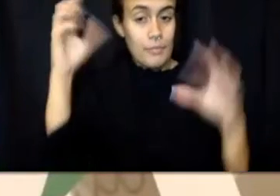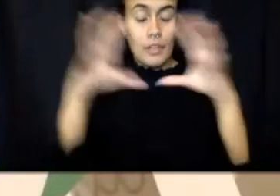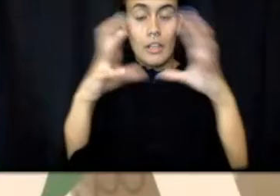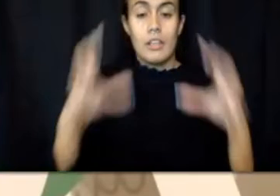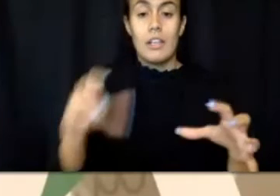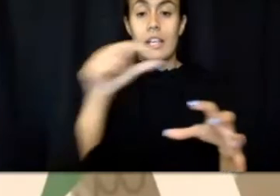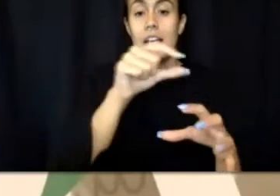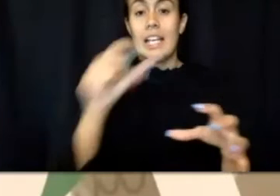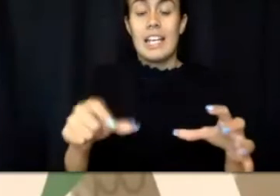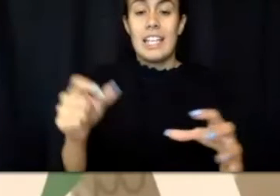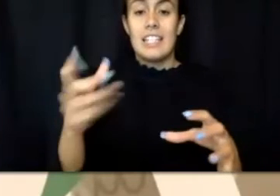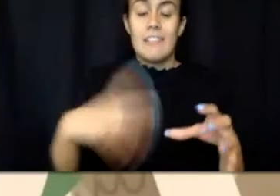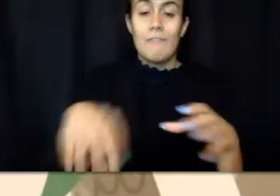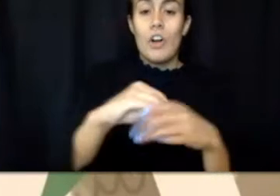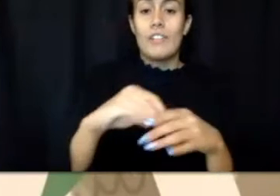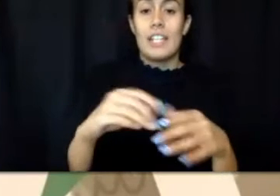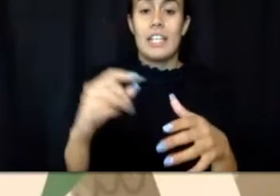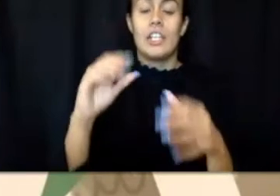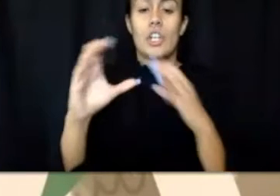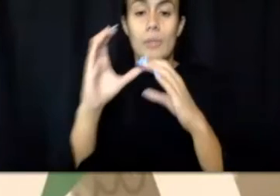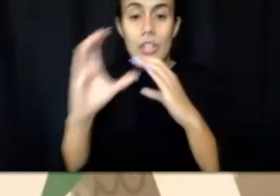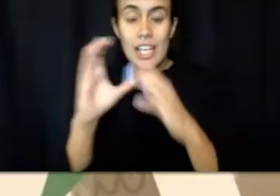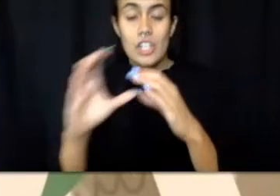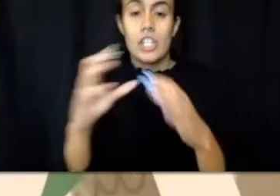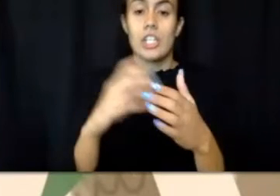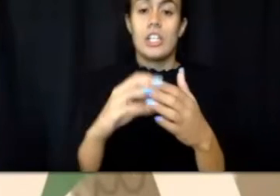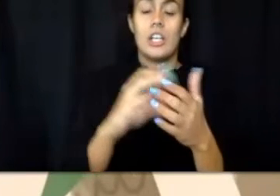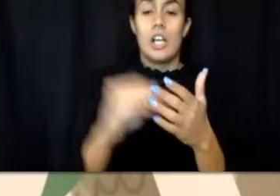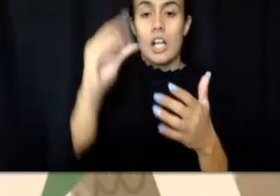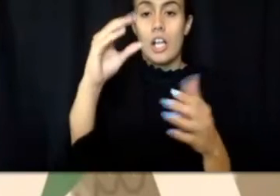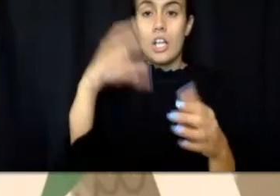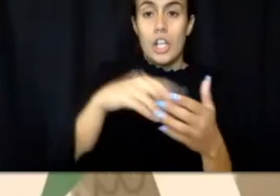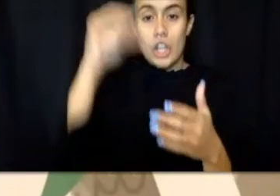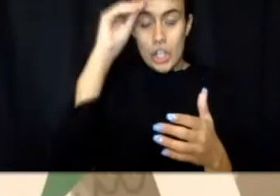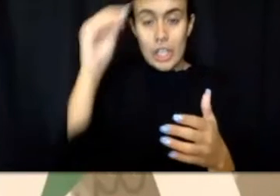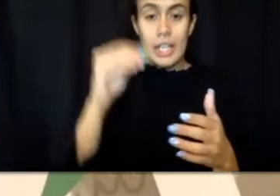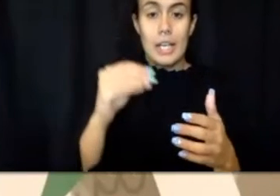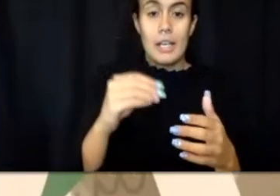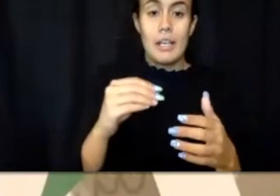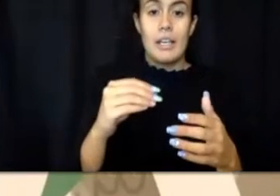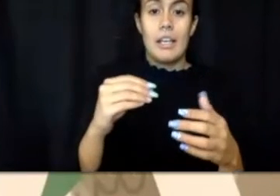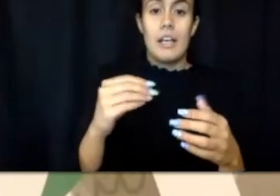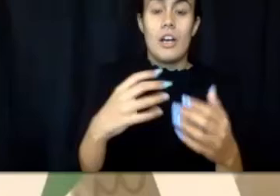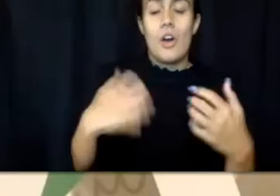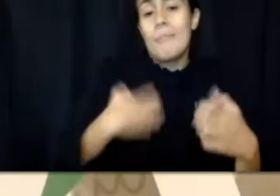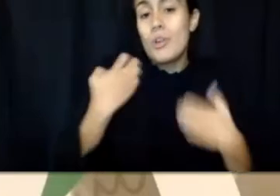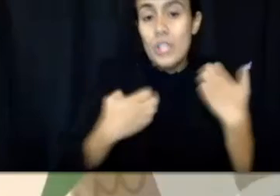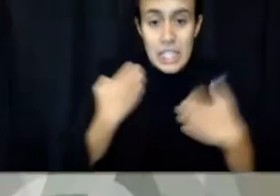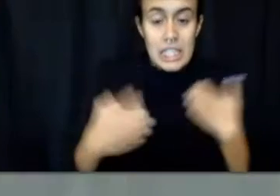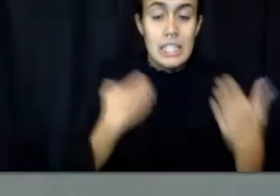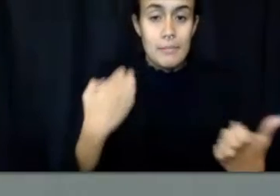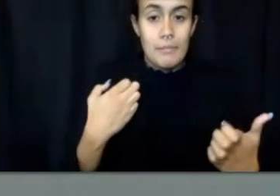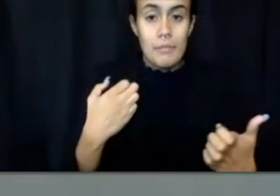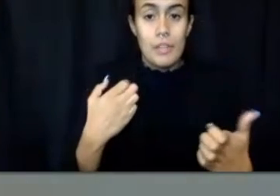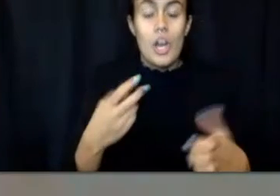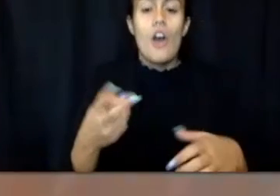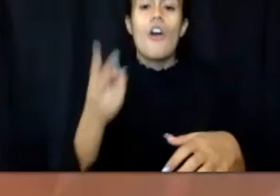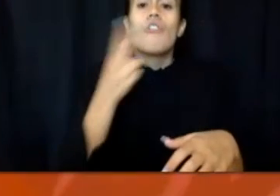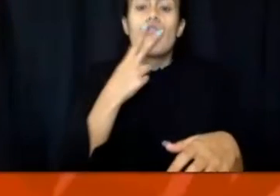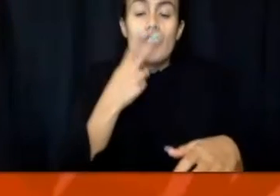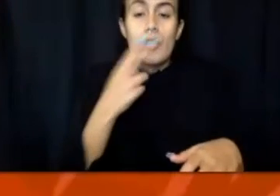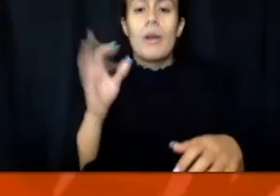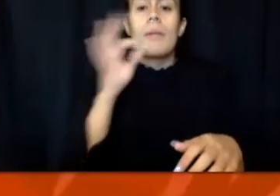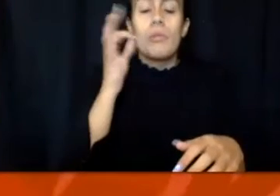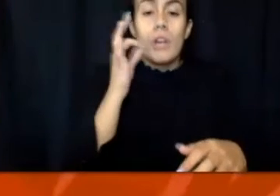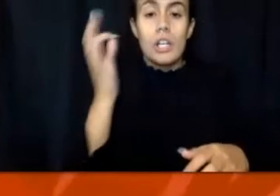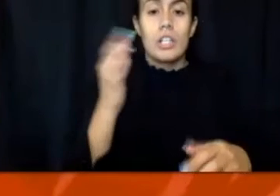white matter is involved in communication, learning, memory, and emotions. Frequent marijuana use can